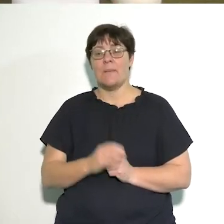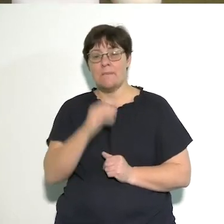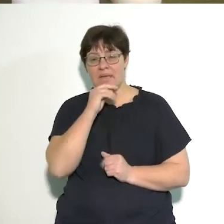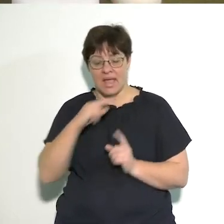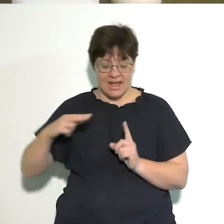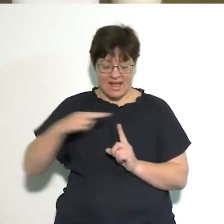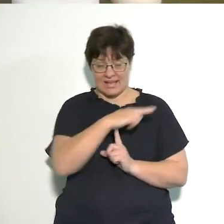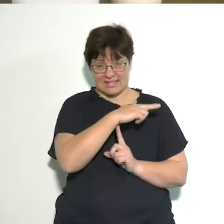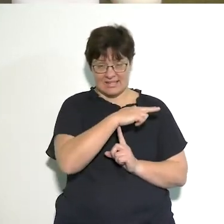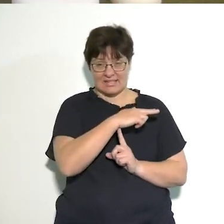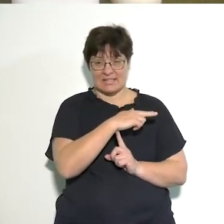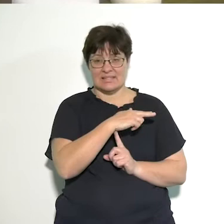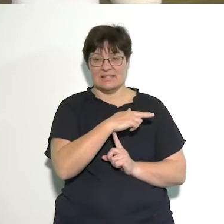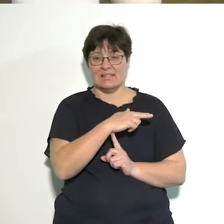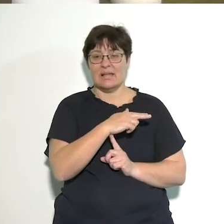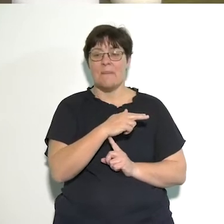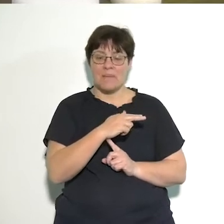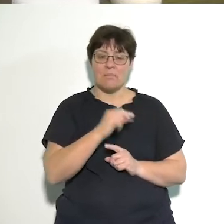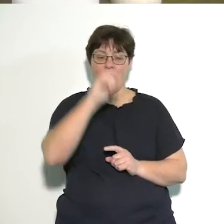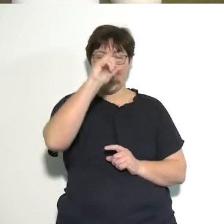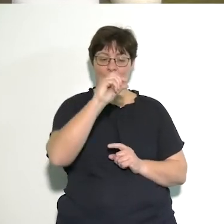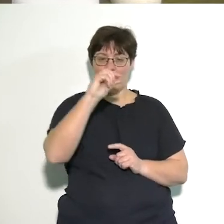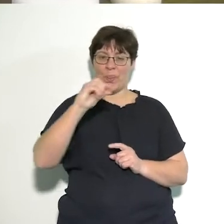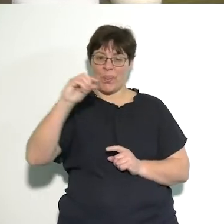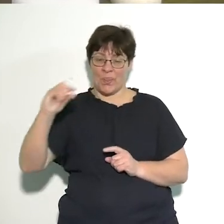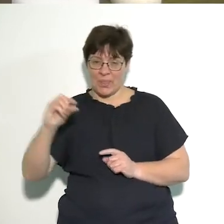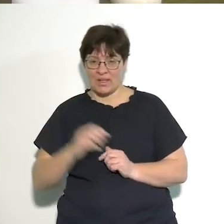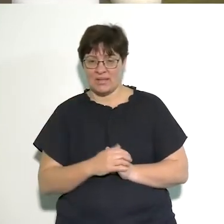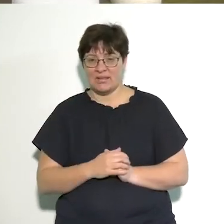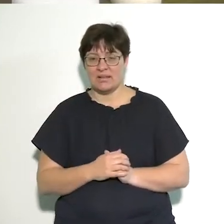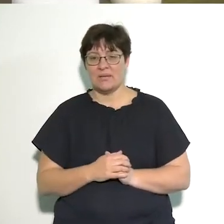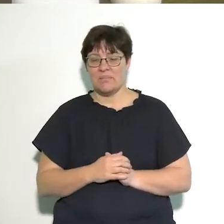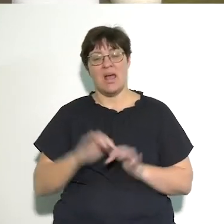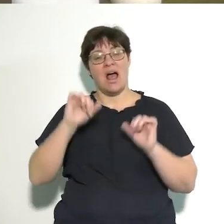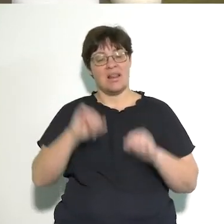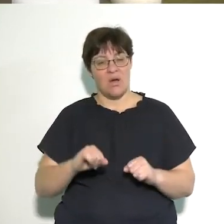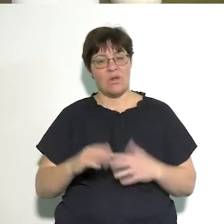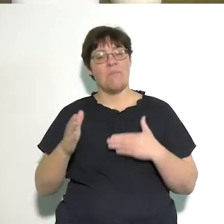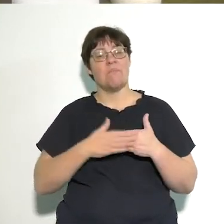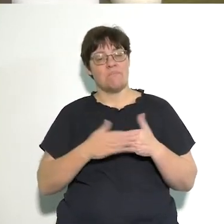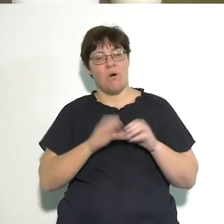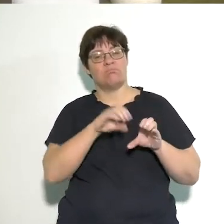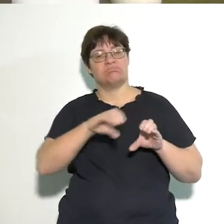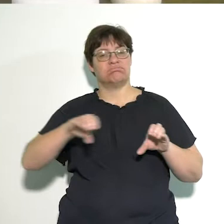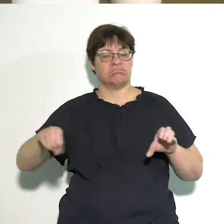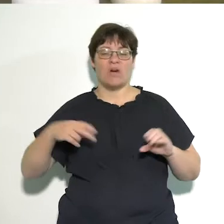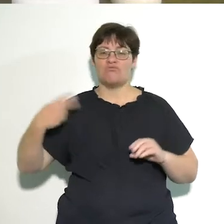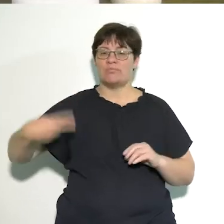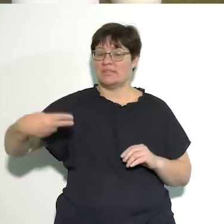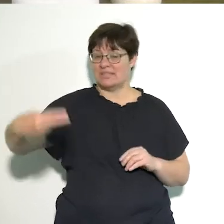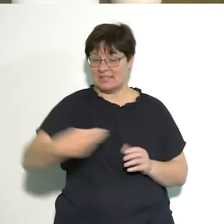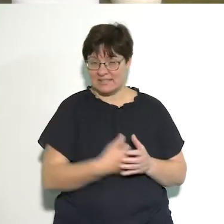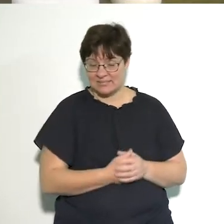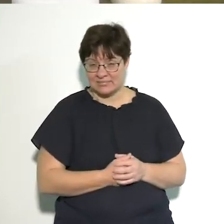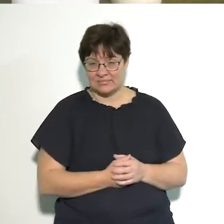cut mine and I ended up with these thinner shapes which allow me to create or to